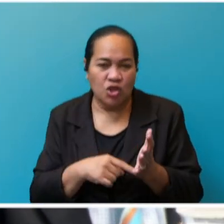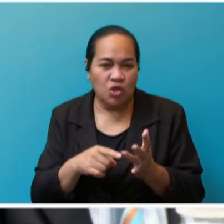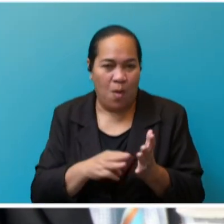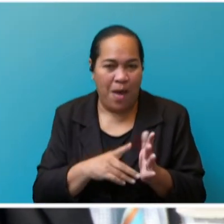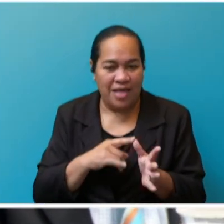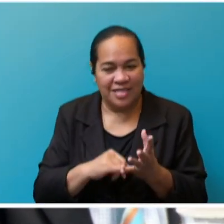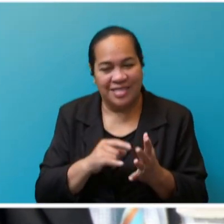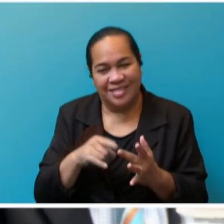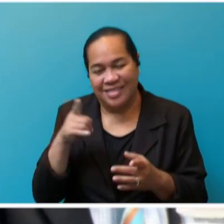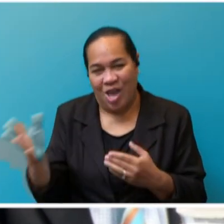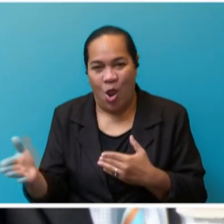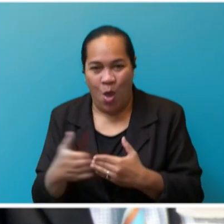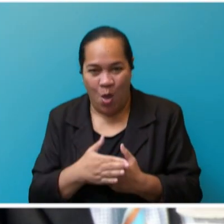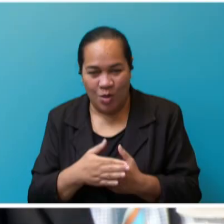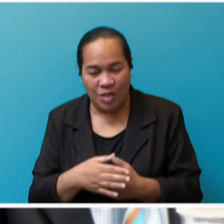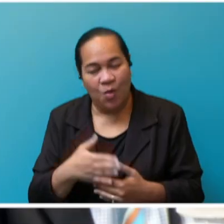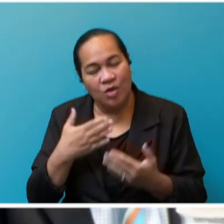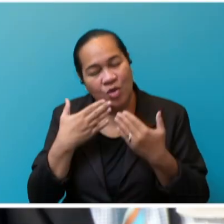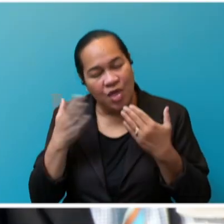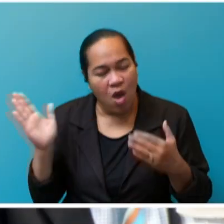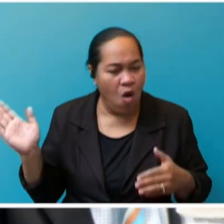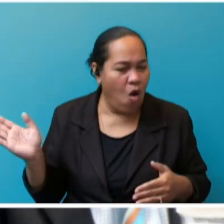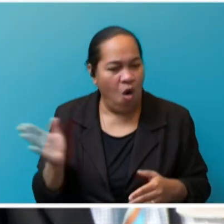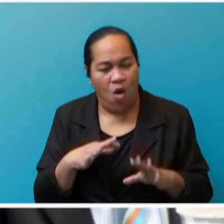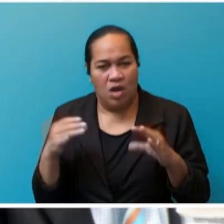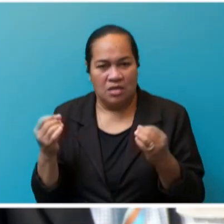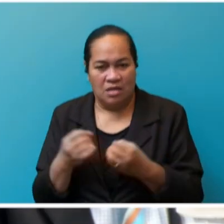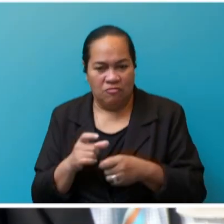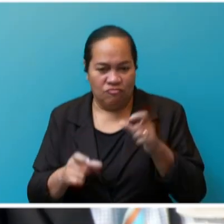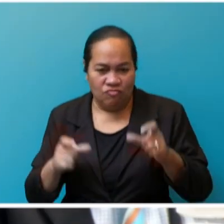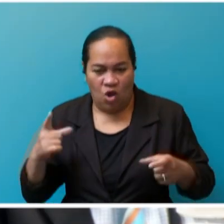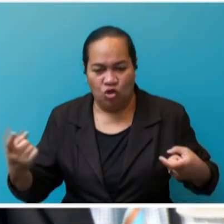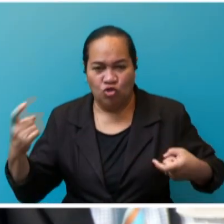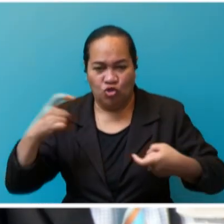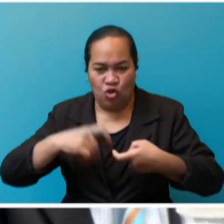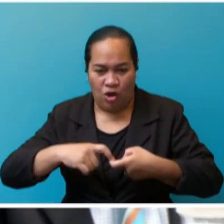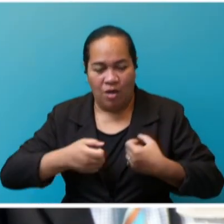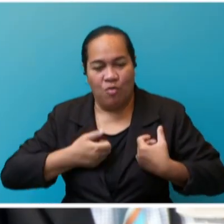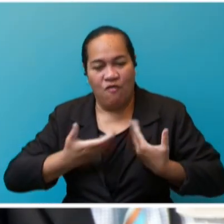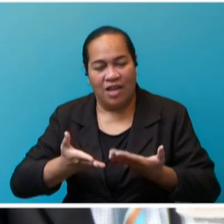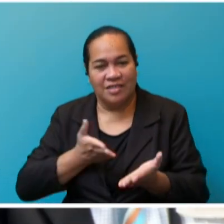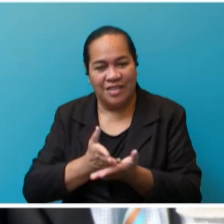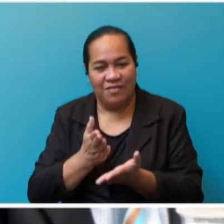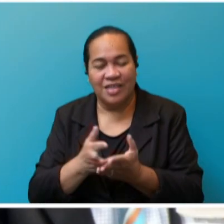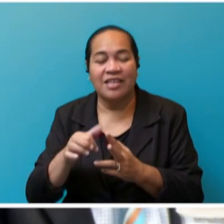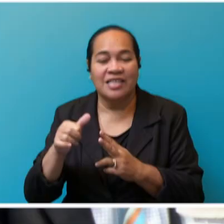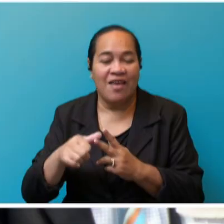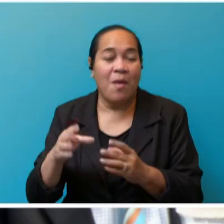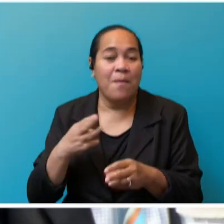program. I wish to thank all the agencies who made time to join our team providing their services, including the Ministry of